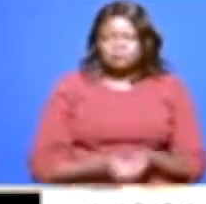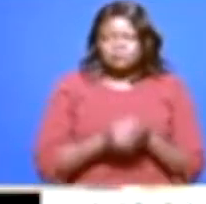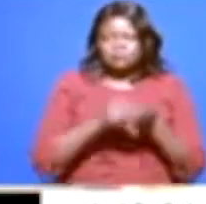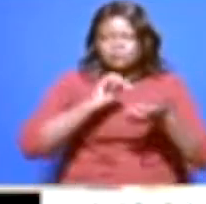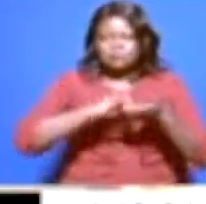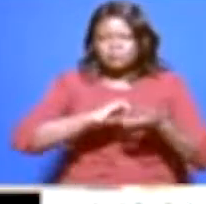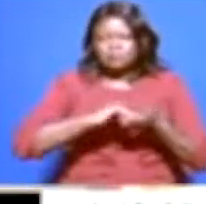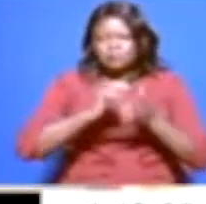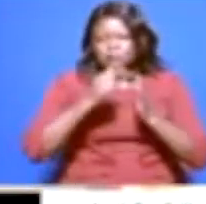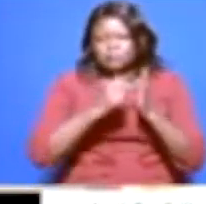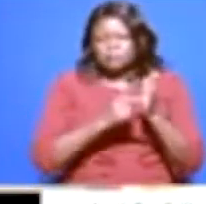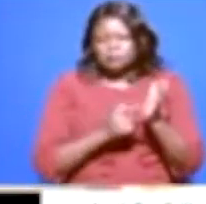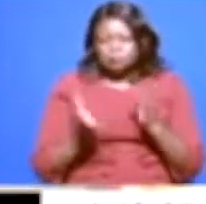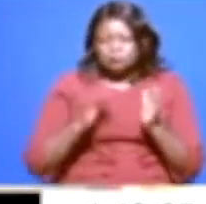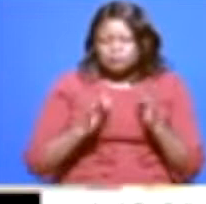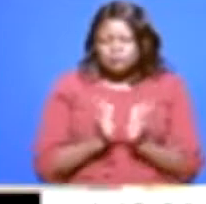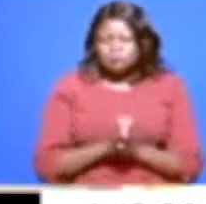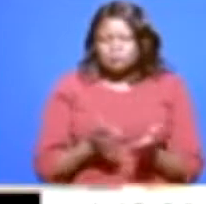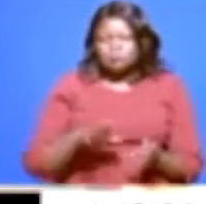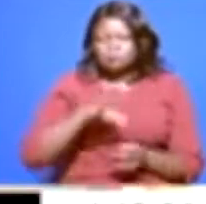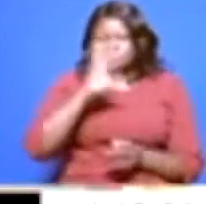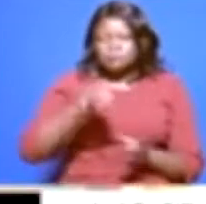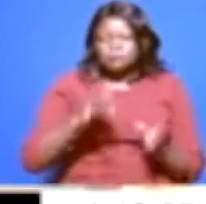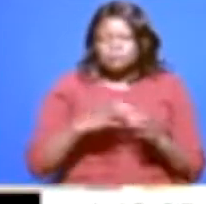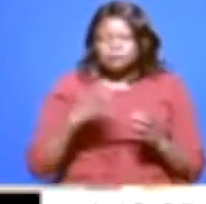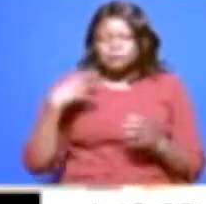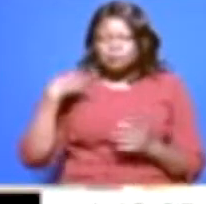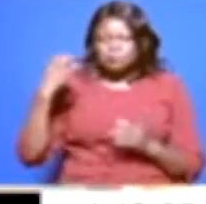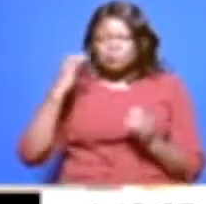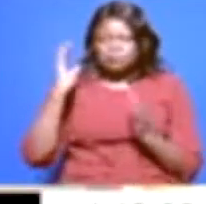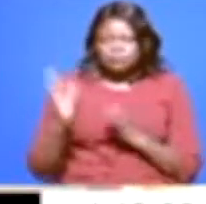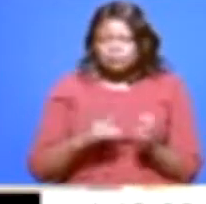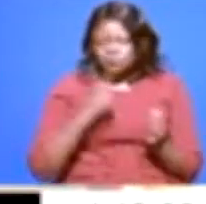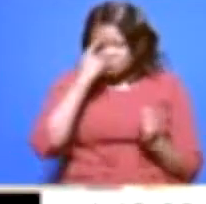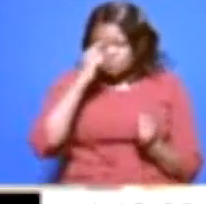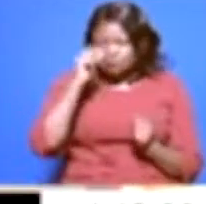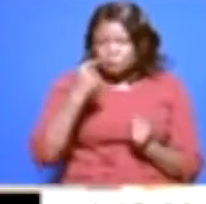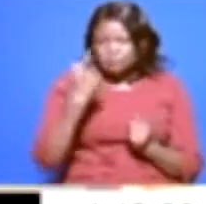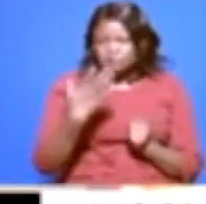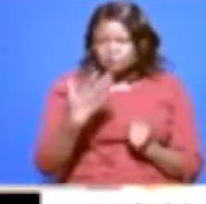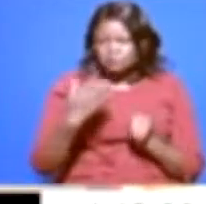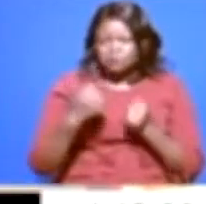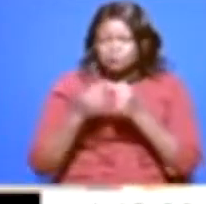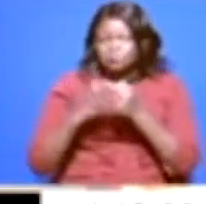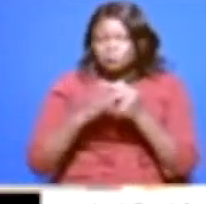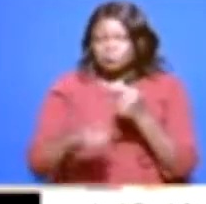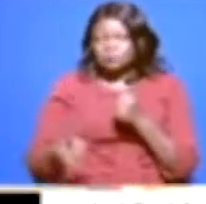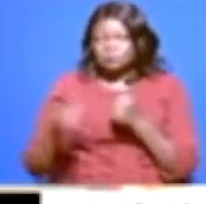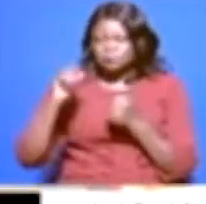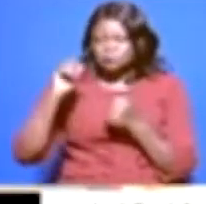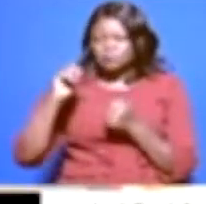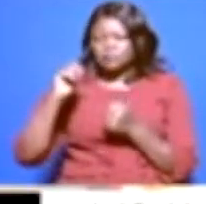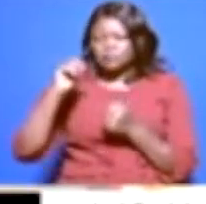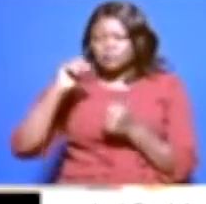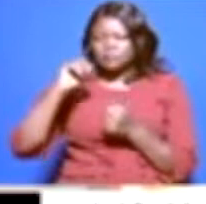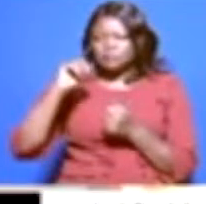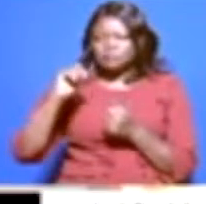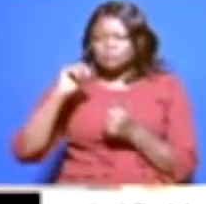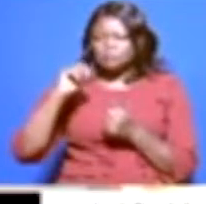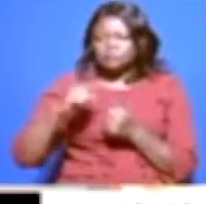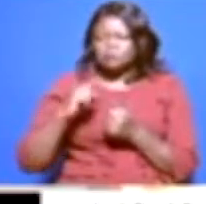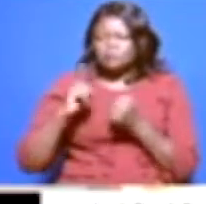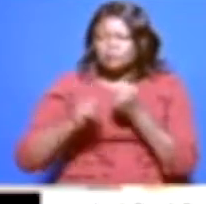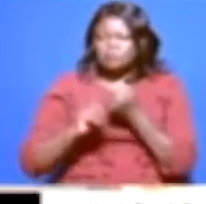League resumption and the Africa Club Championship slated for May 19th to June 1st in Tunis, Tunisia.